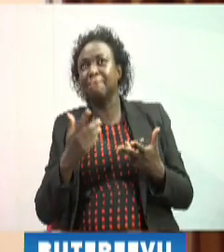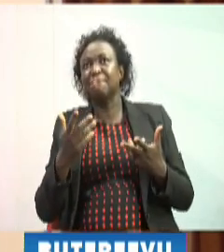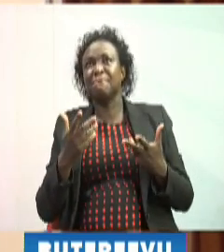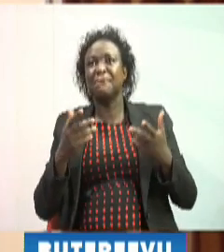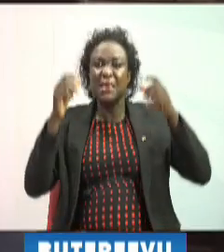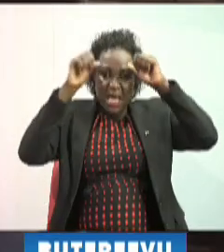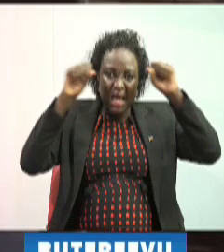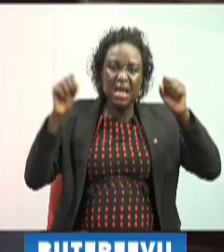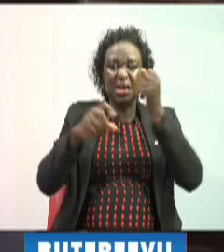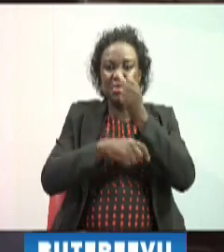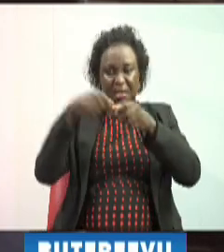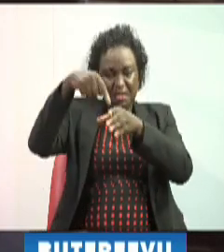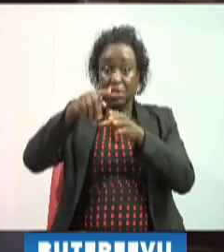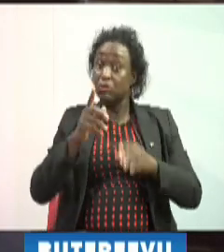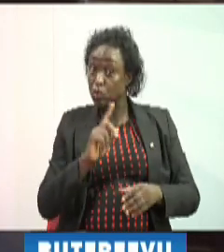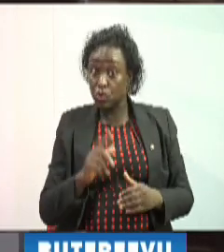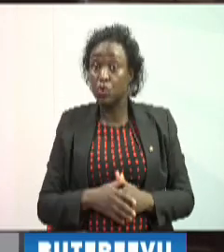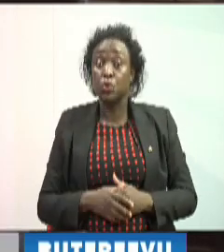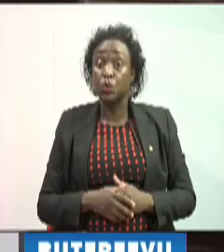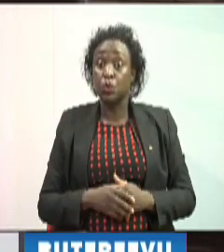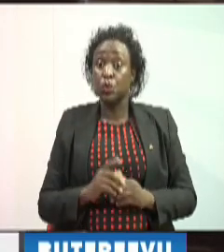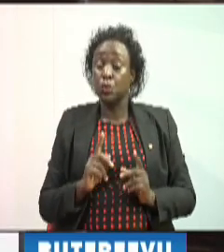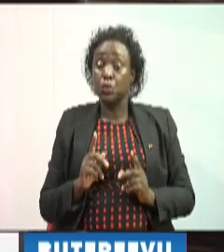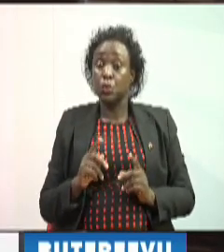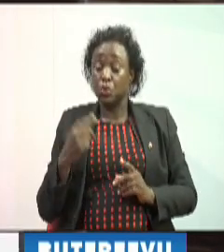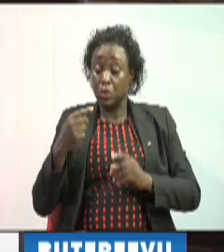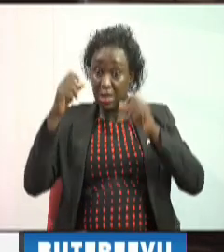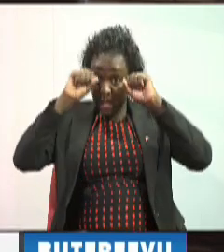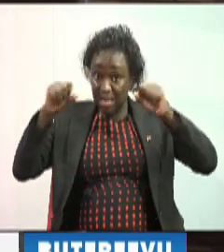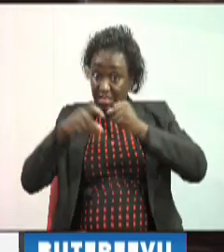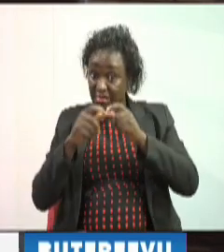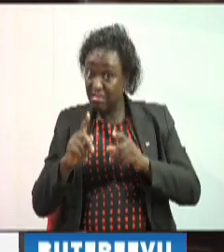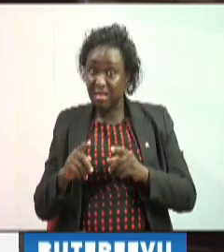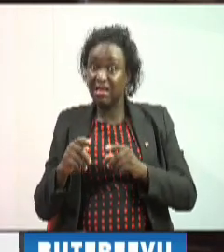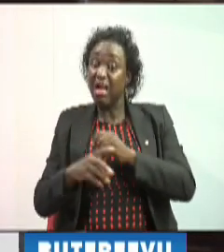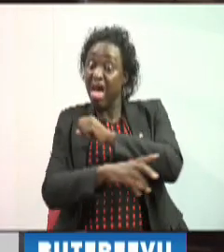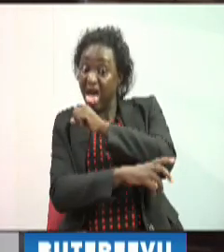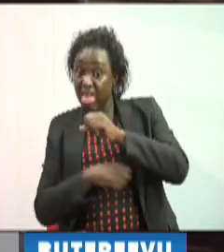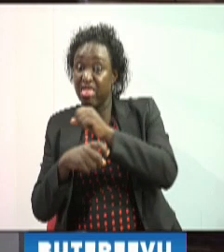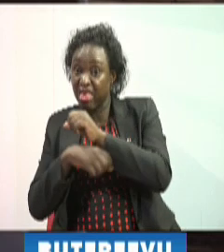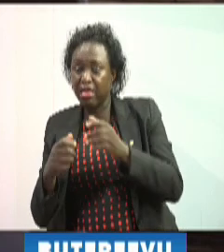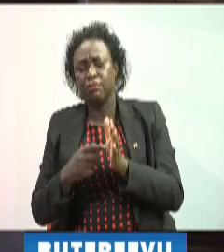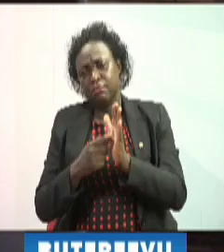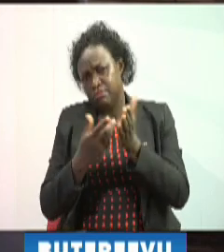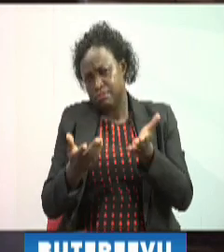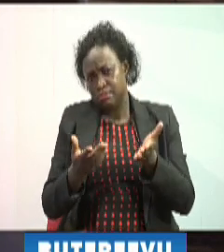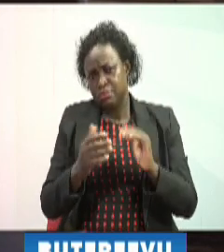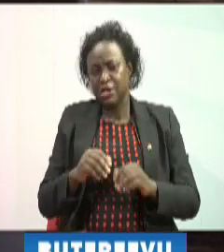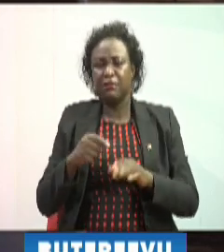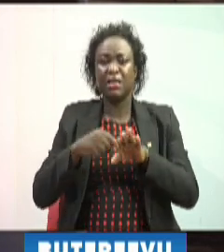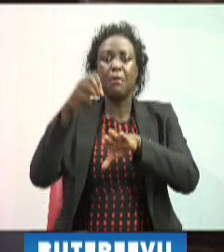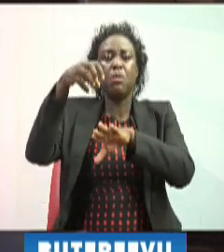cattle rustlers. It's not a rustling, but it is cattle theft. For example, in